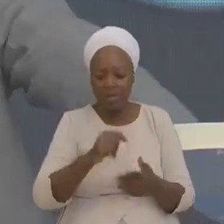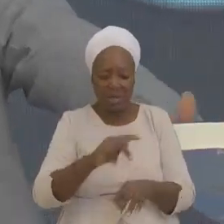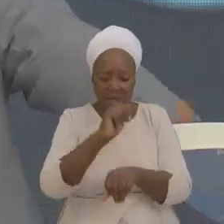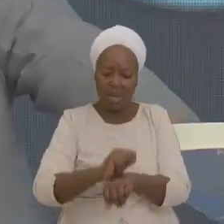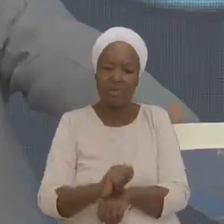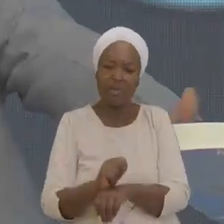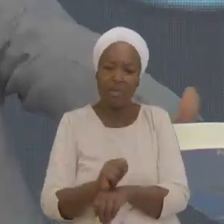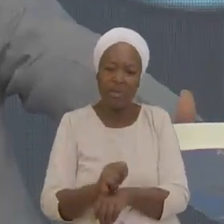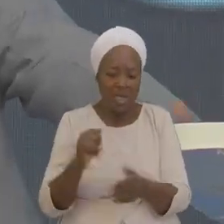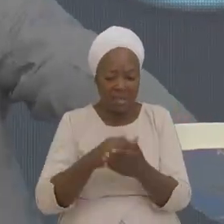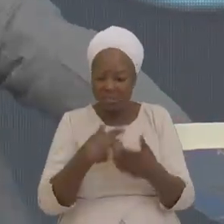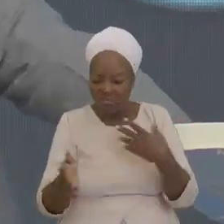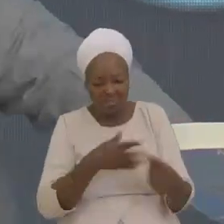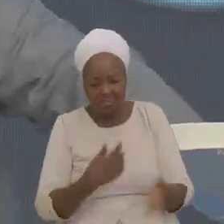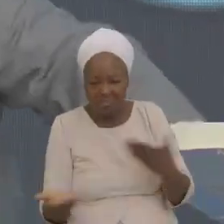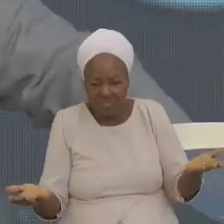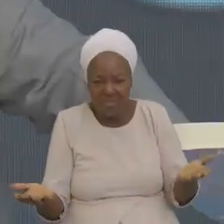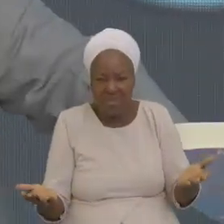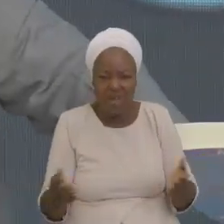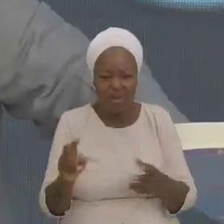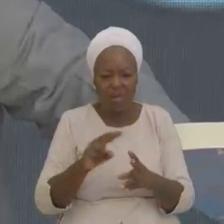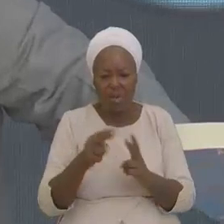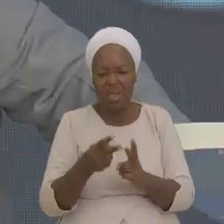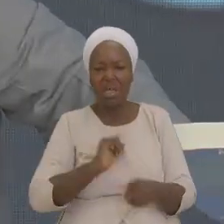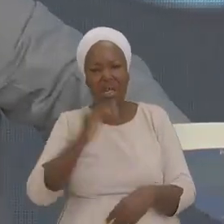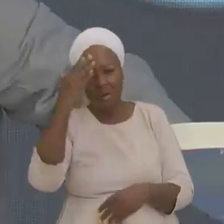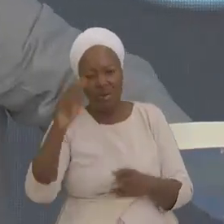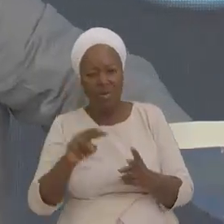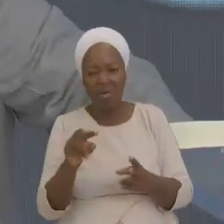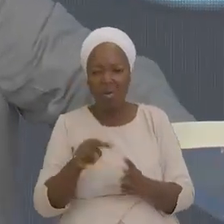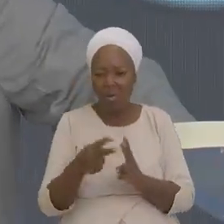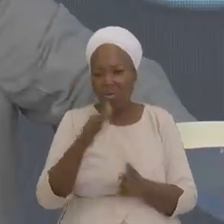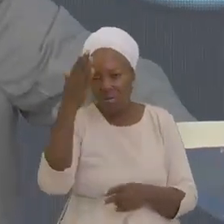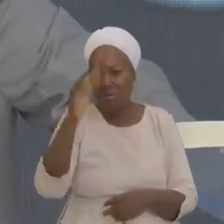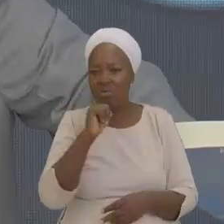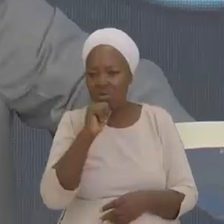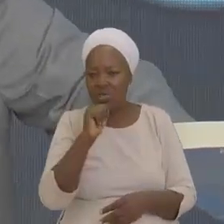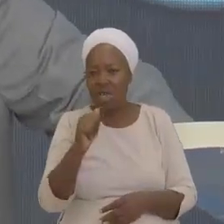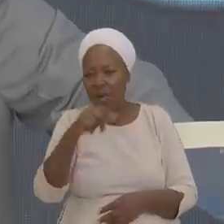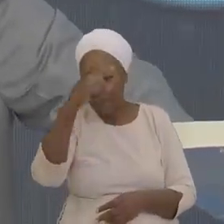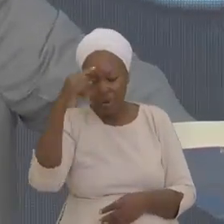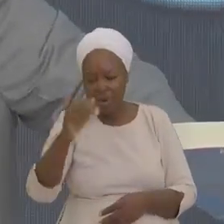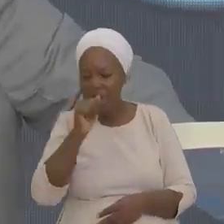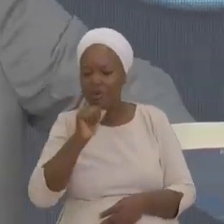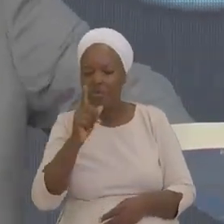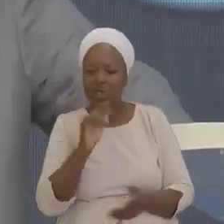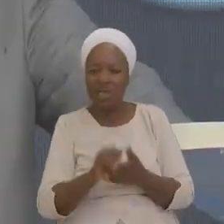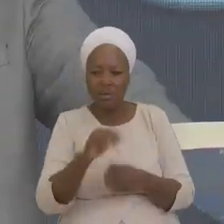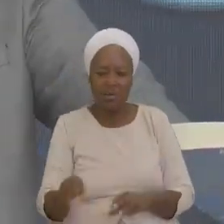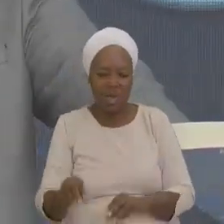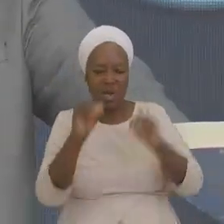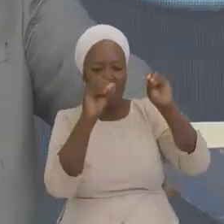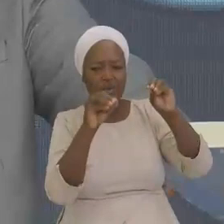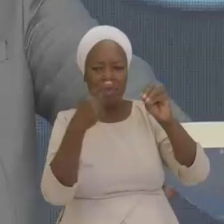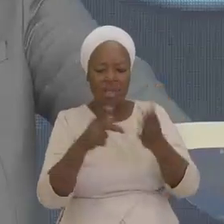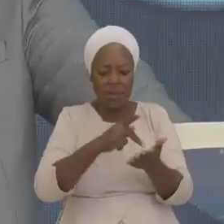It doesn't matter whether I know or not, because I'm not the one that is going to rapture the pure temple unto